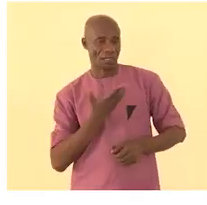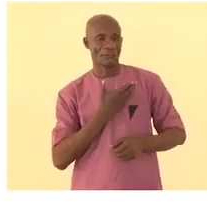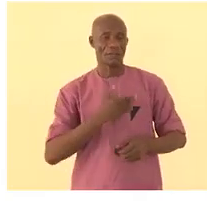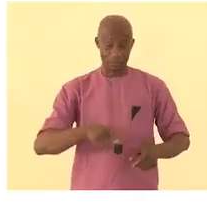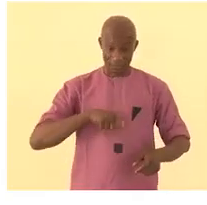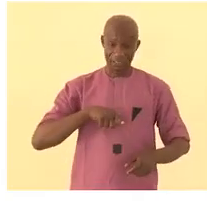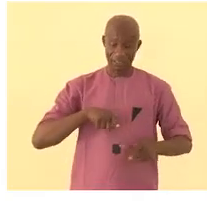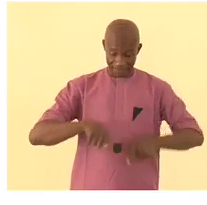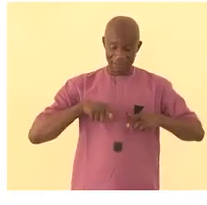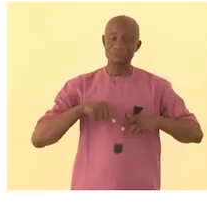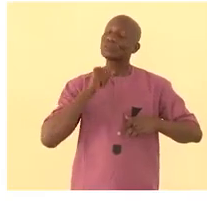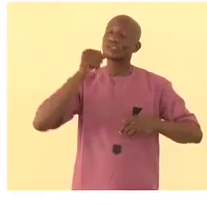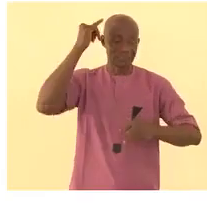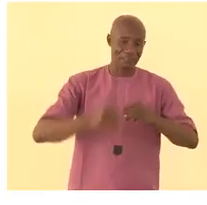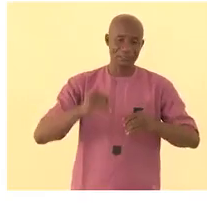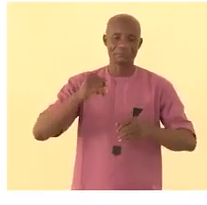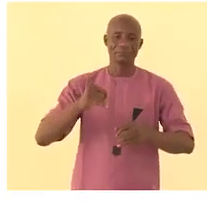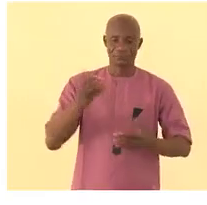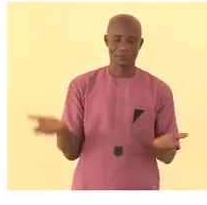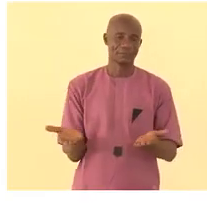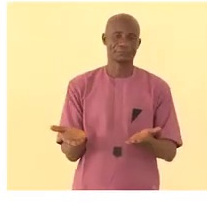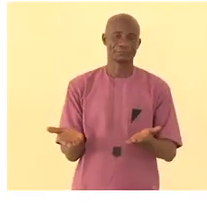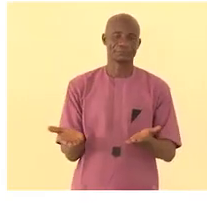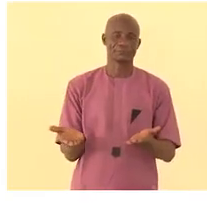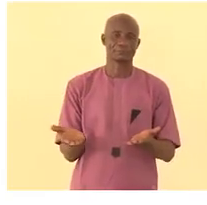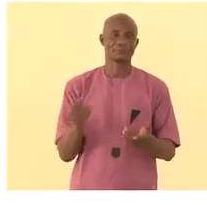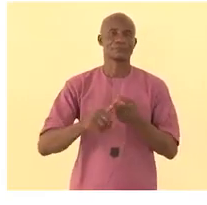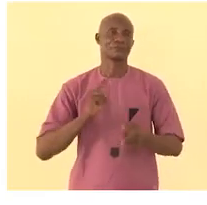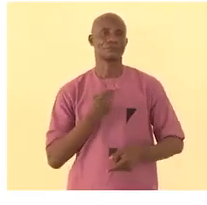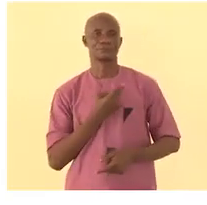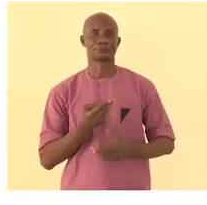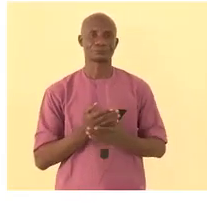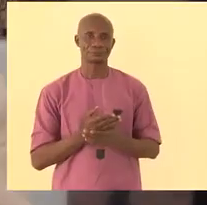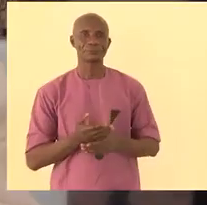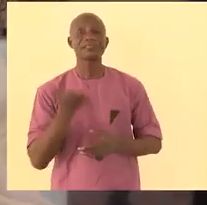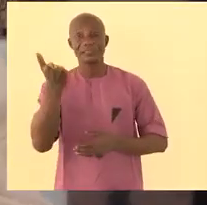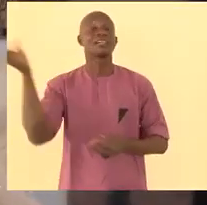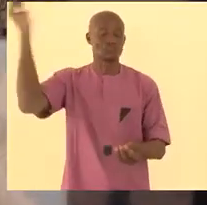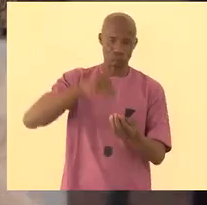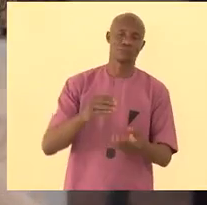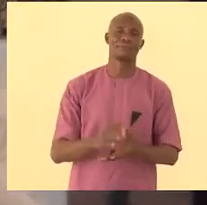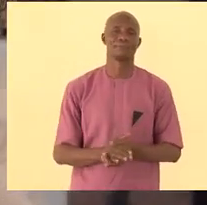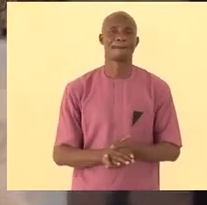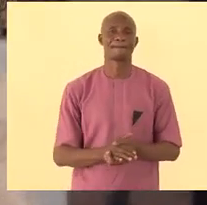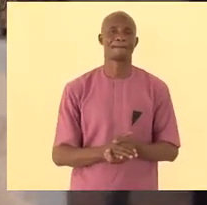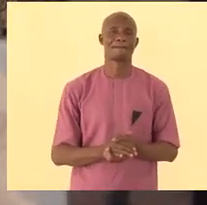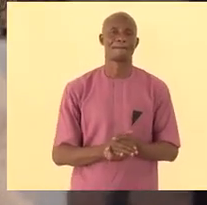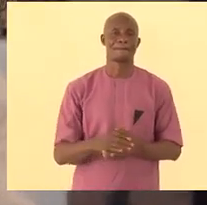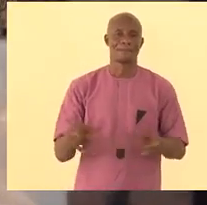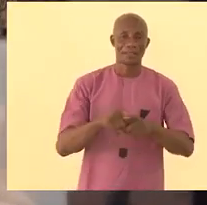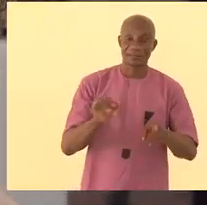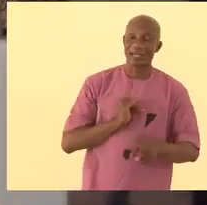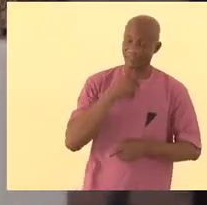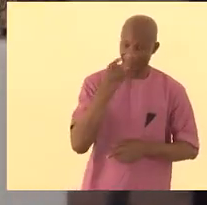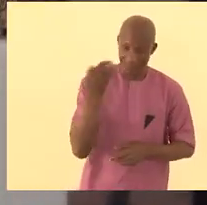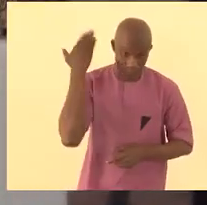Our life is not ended here. This is not all there is to life. To us, there is more. And like